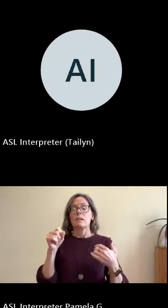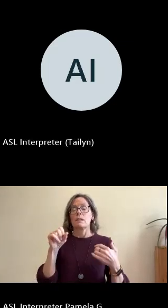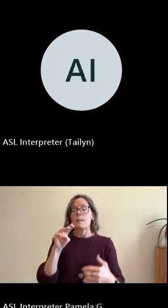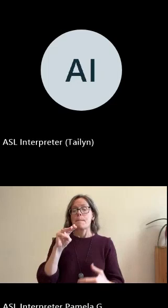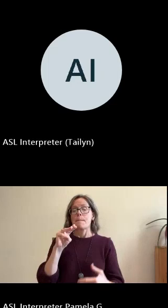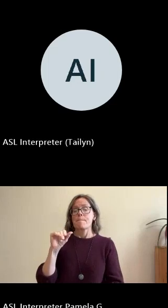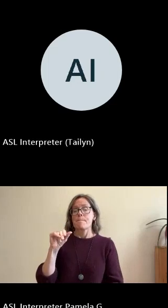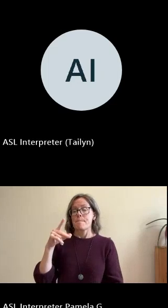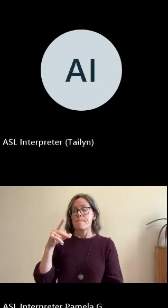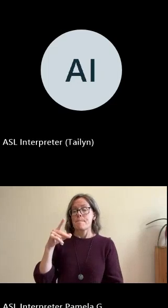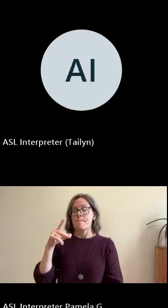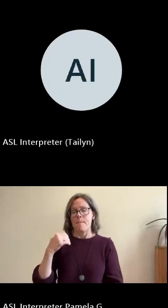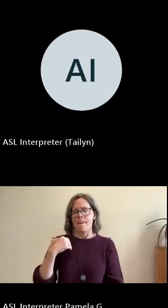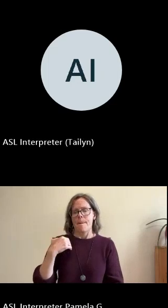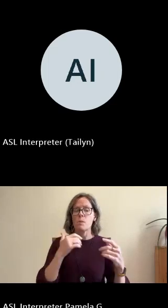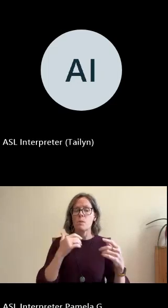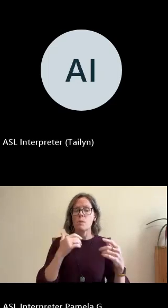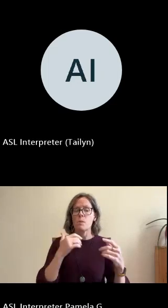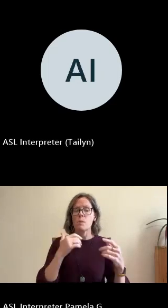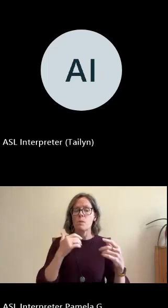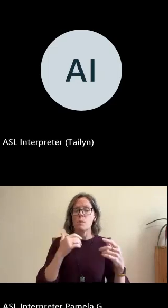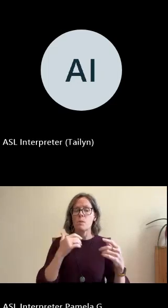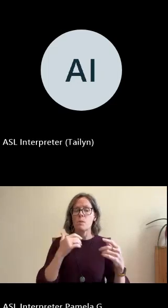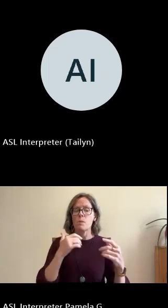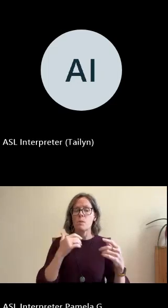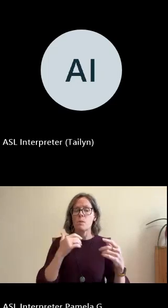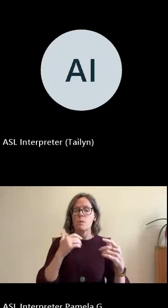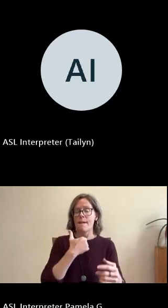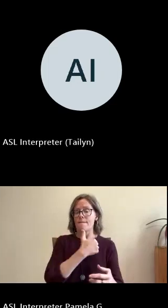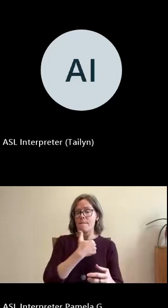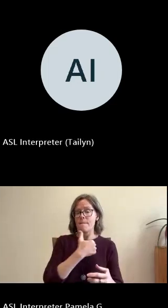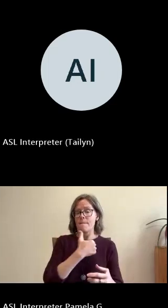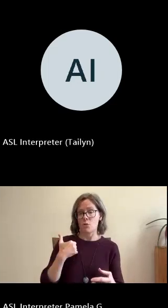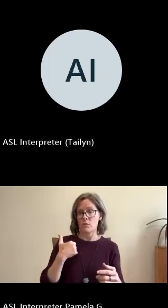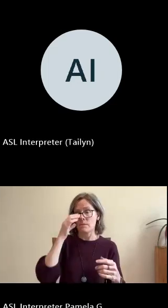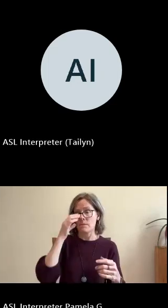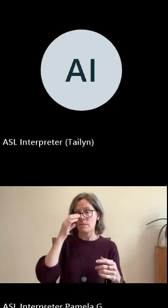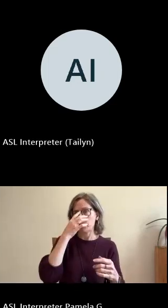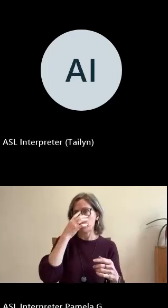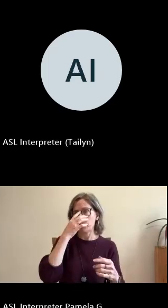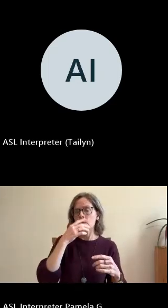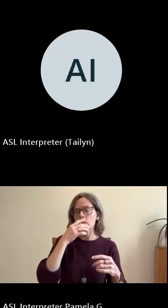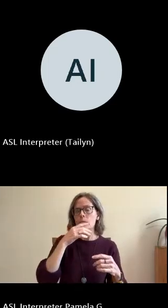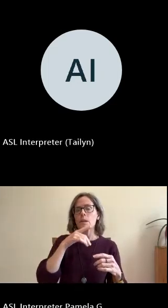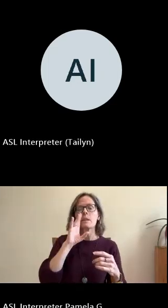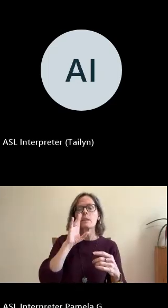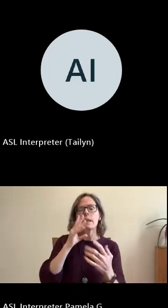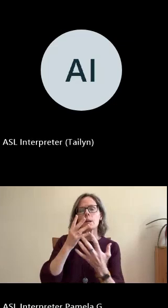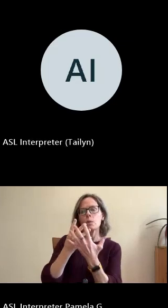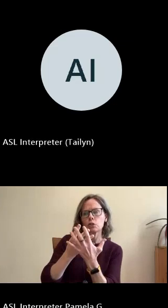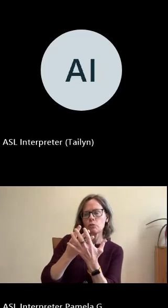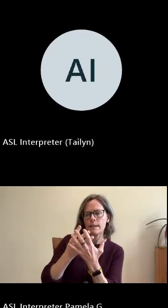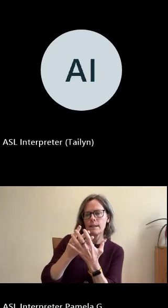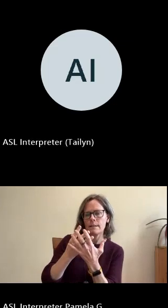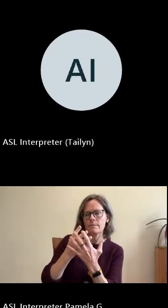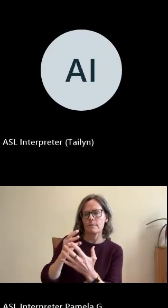we have members that sit on the PAC board that screen candidates for state